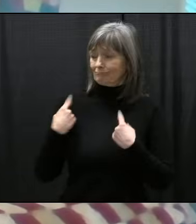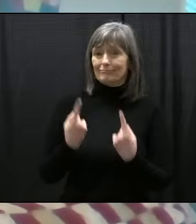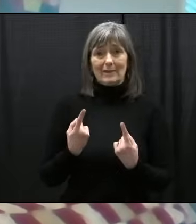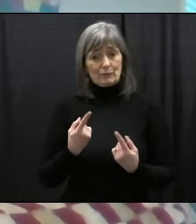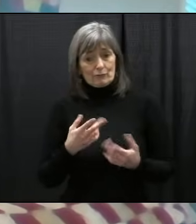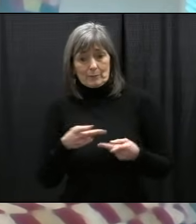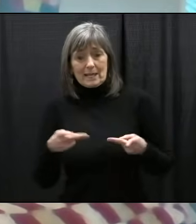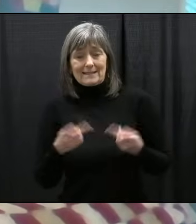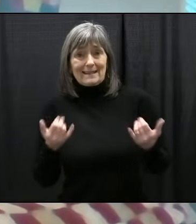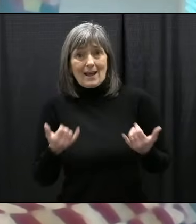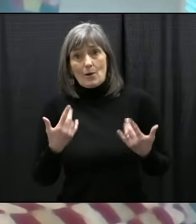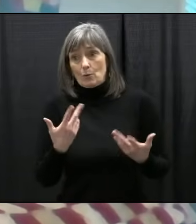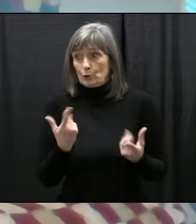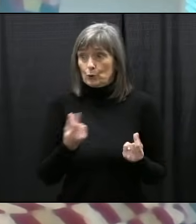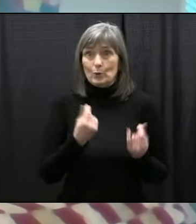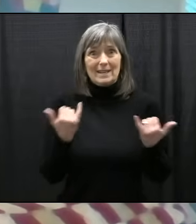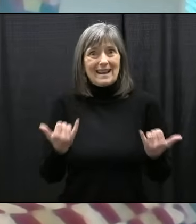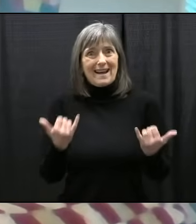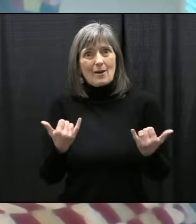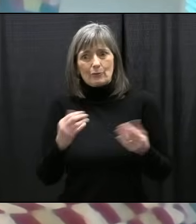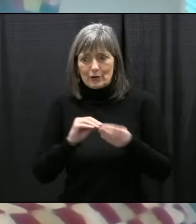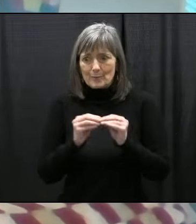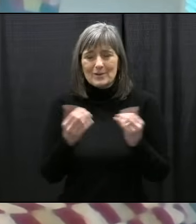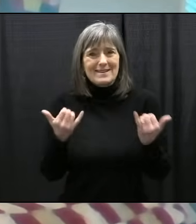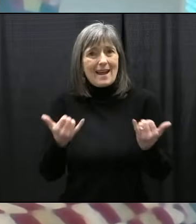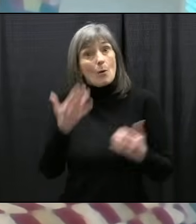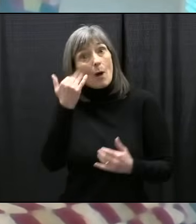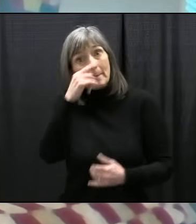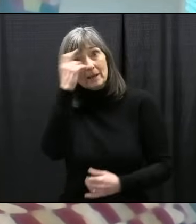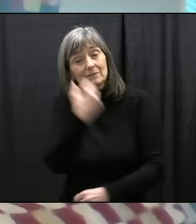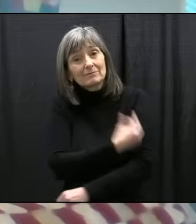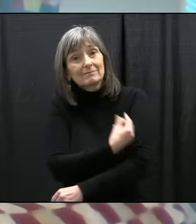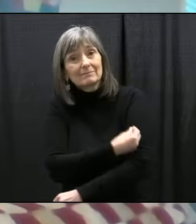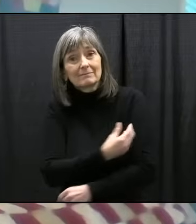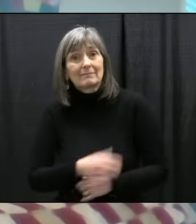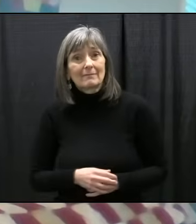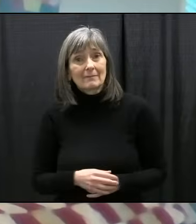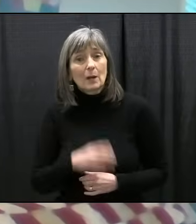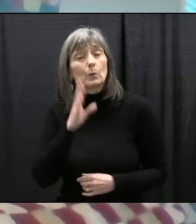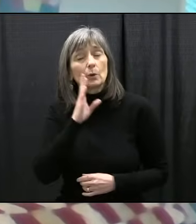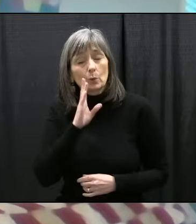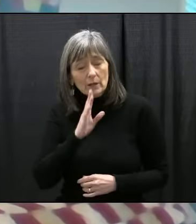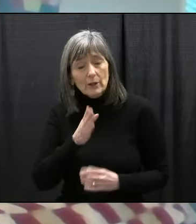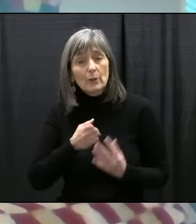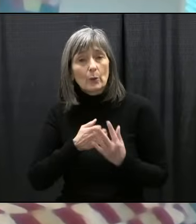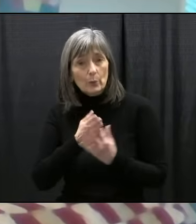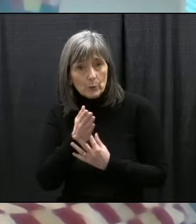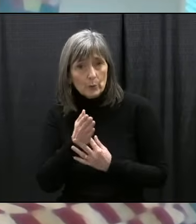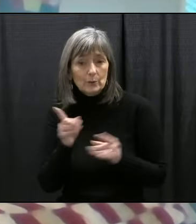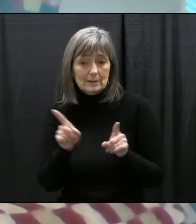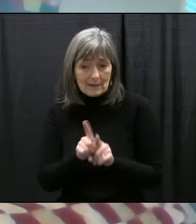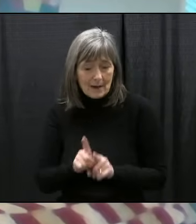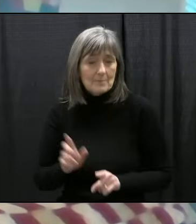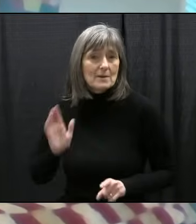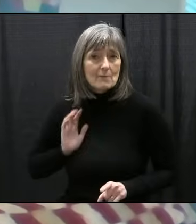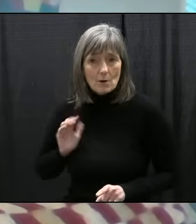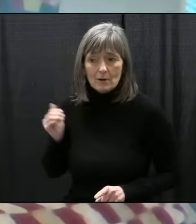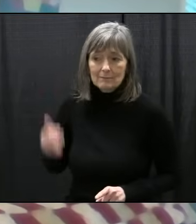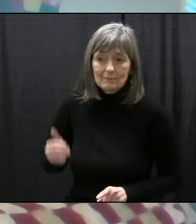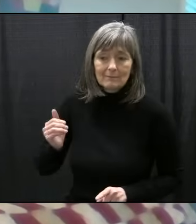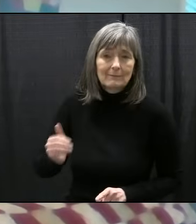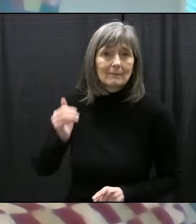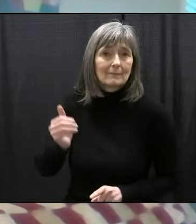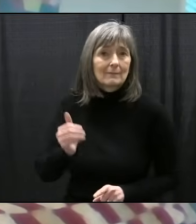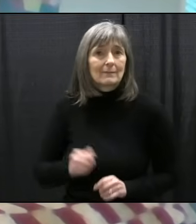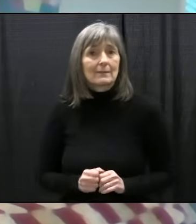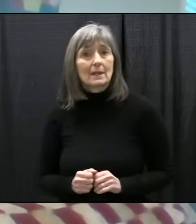where we are. And, we will get through this like we've gotten through everything else. And once we have more information